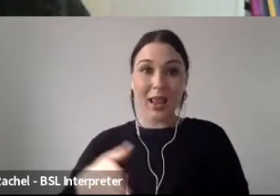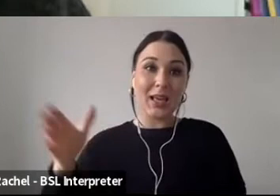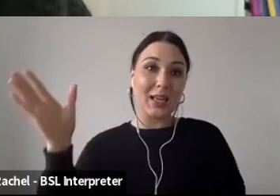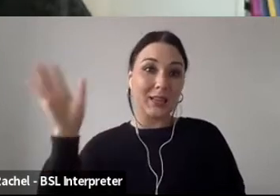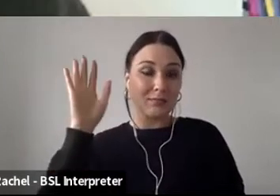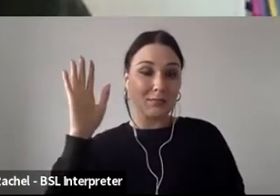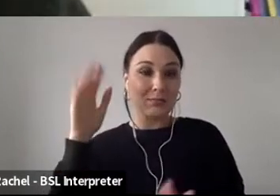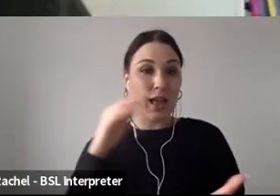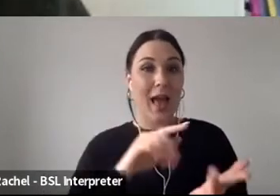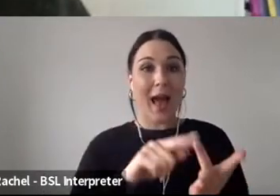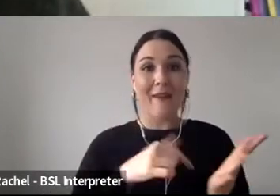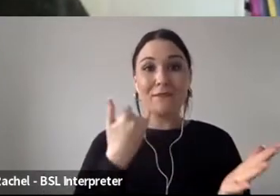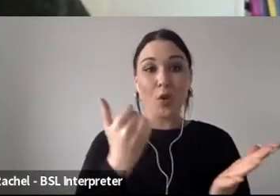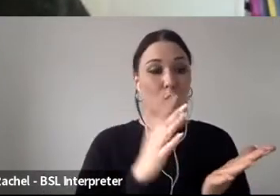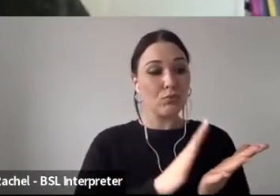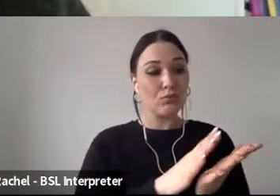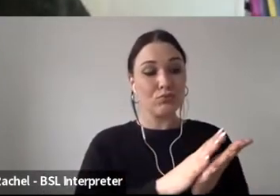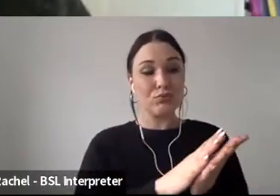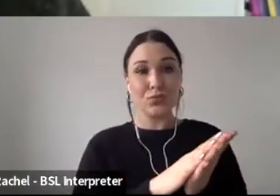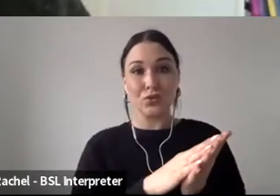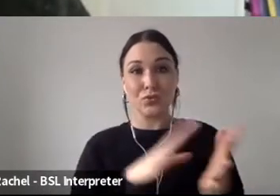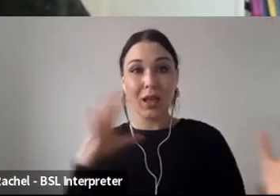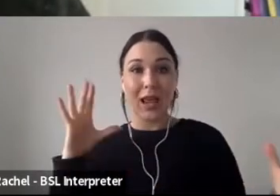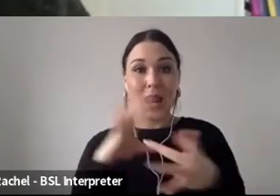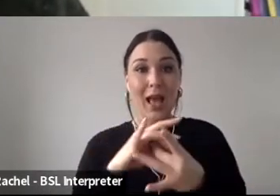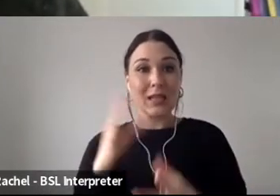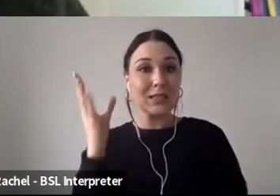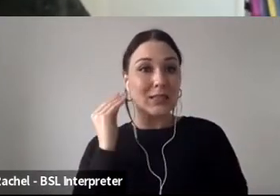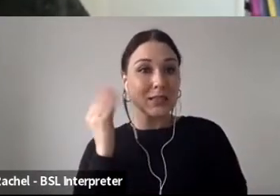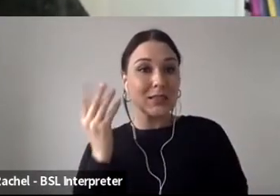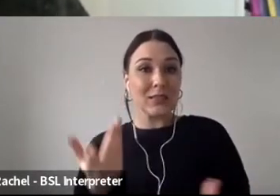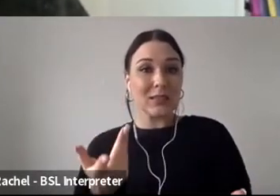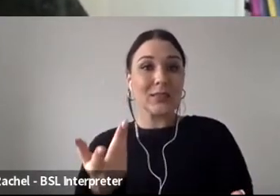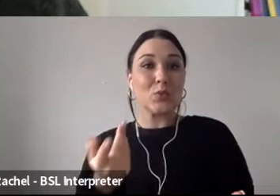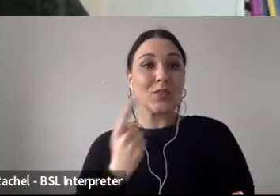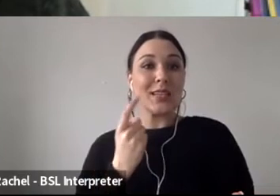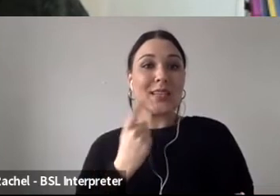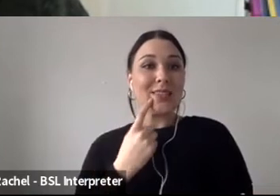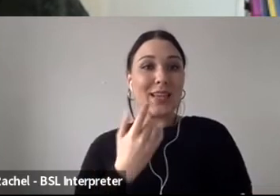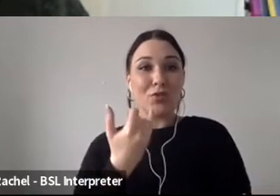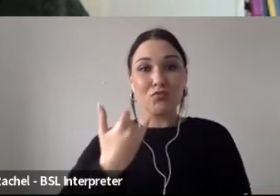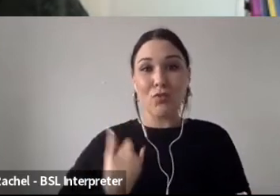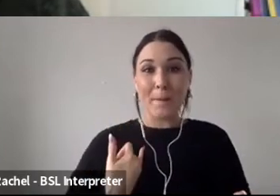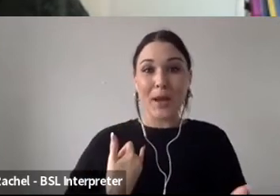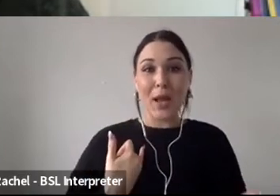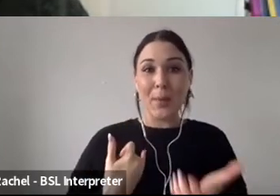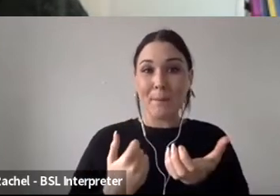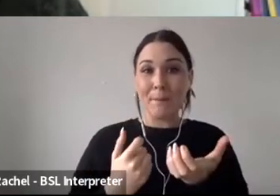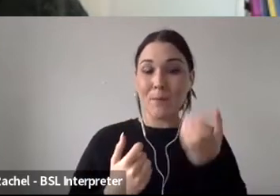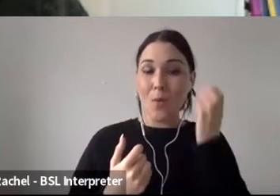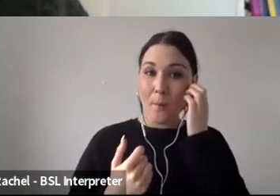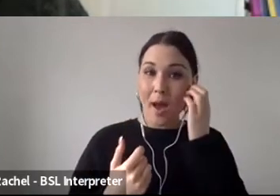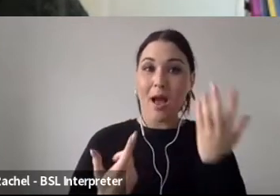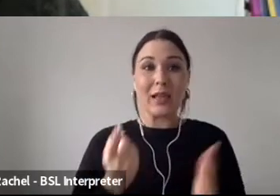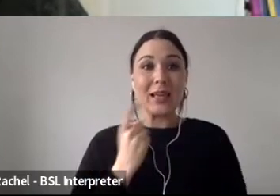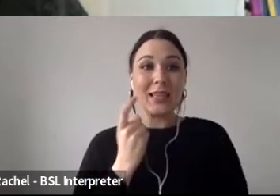iPhone. So for me, it's easier for someone to ring me on my mobile rather than on the landline for